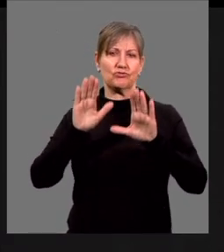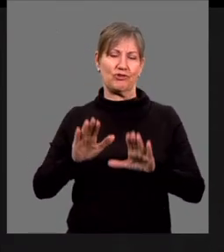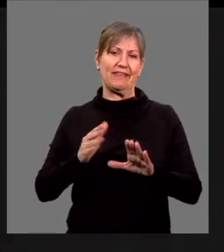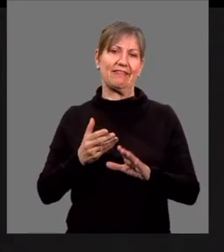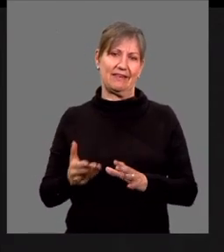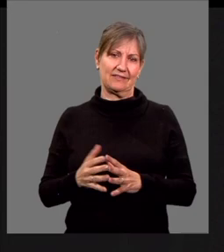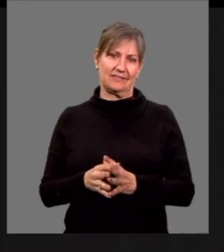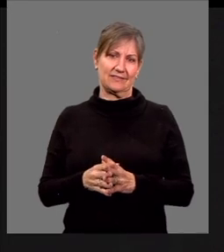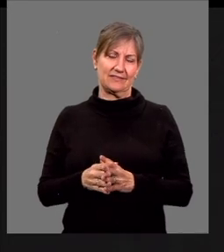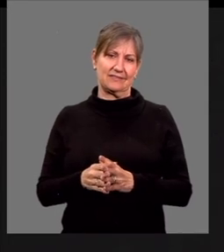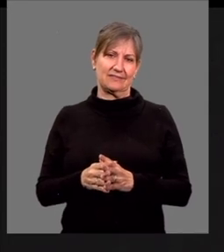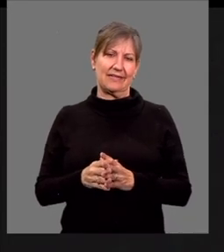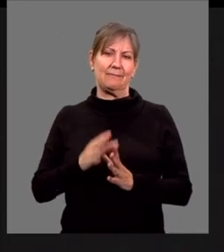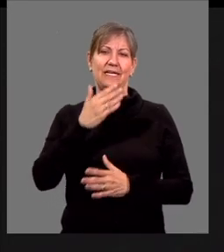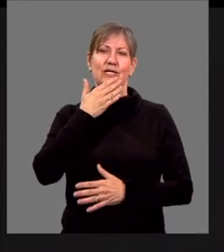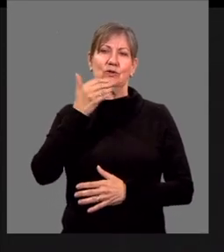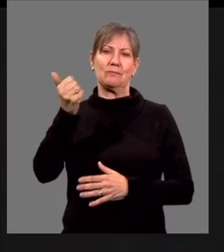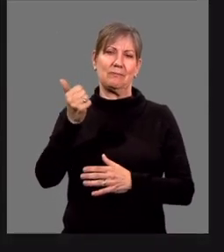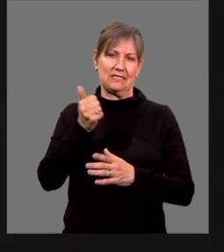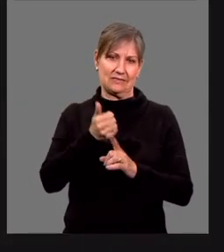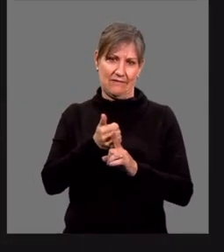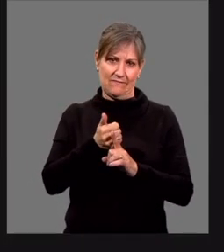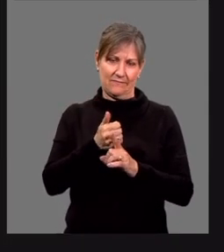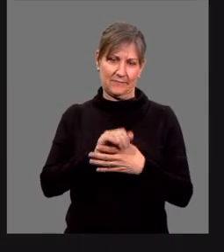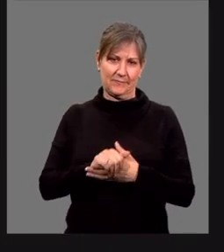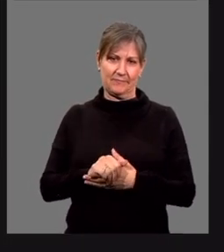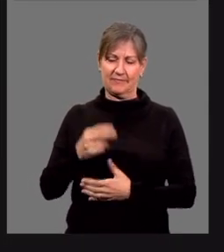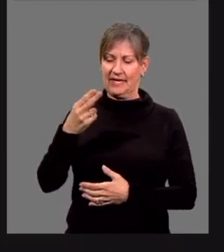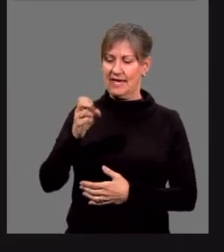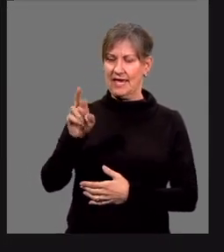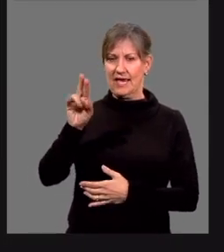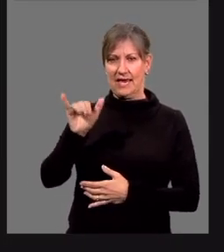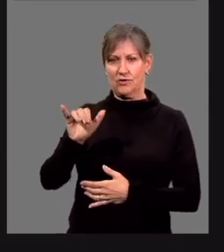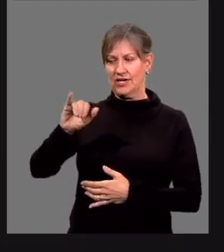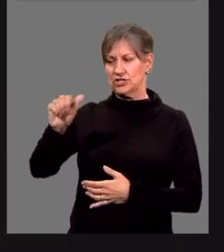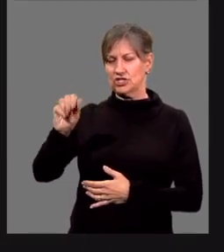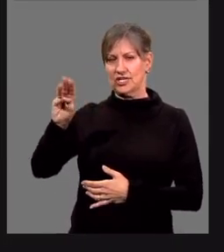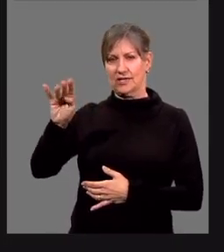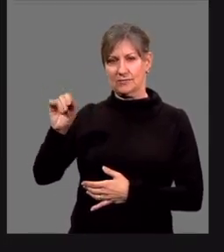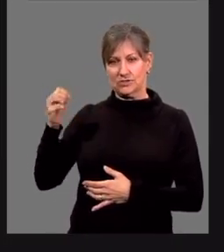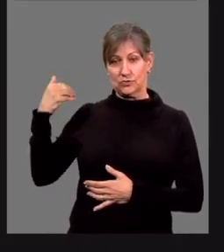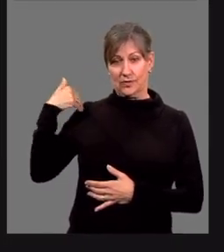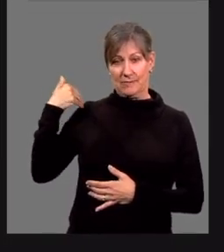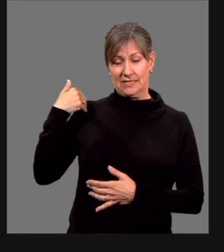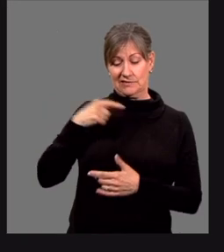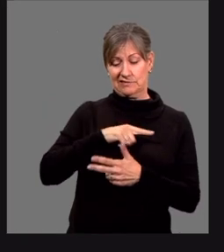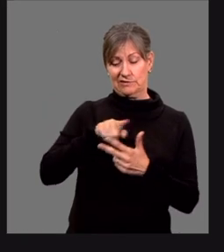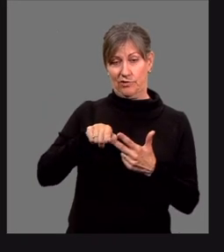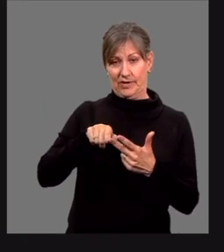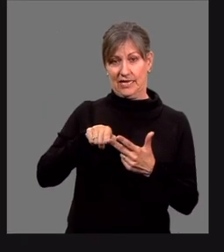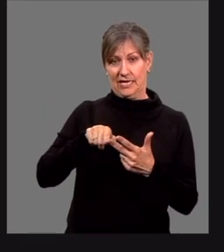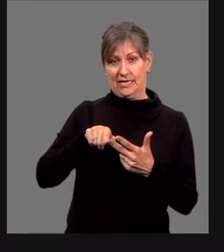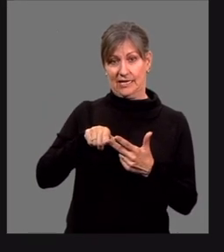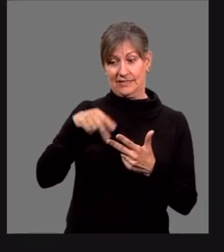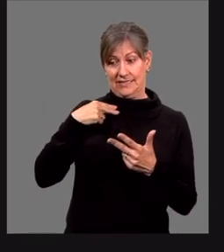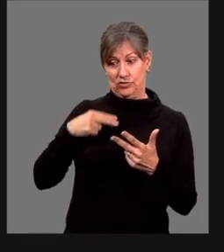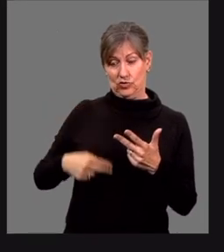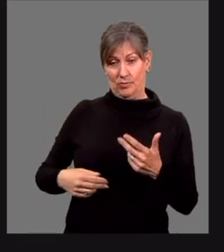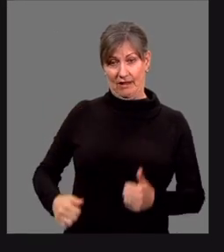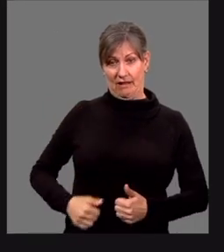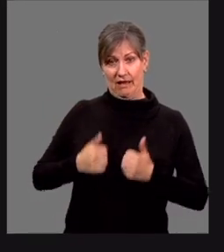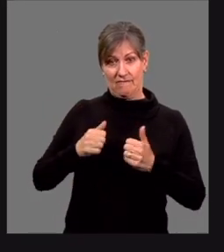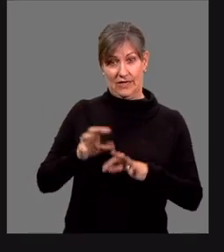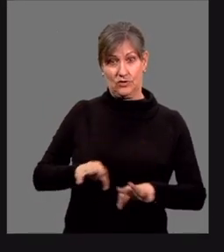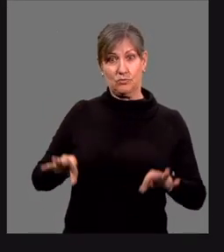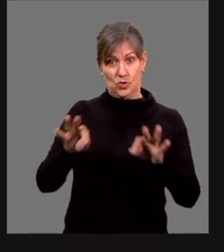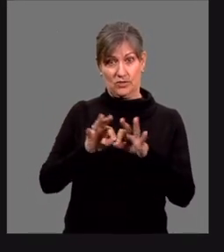things and being your best self. Henry James reminds us that there are three things in human life